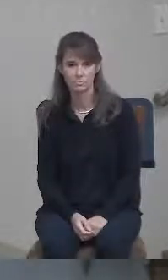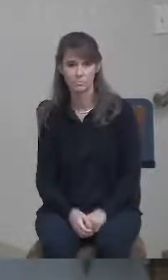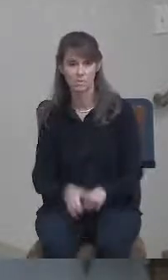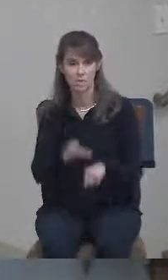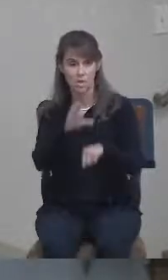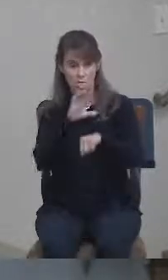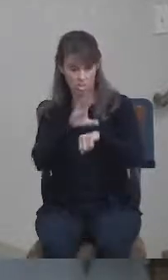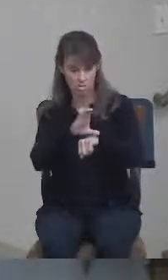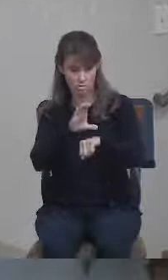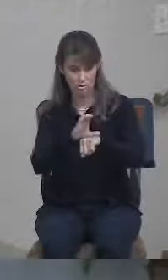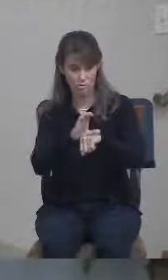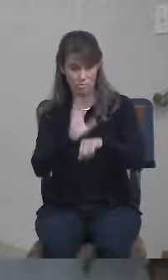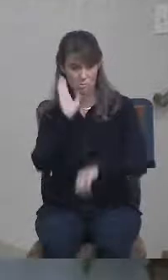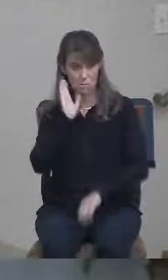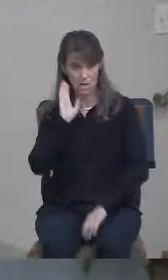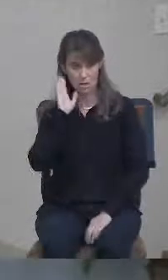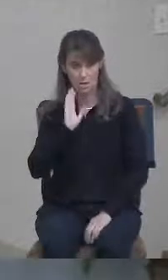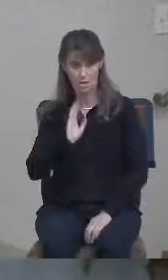was very